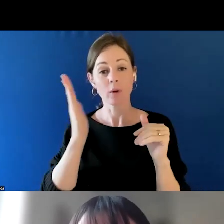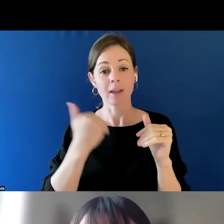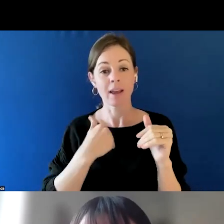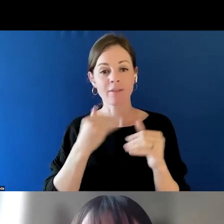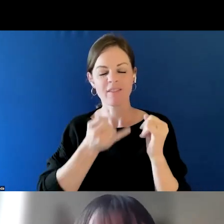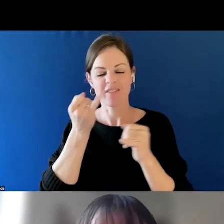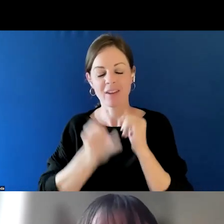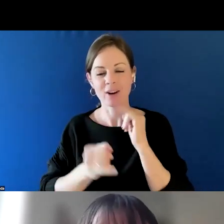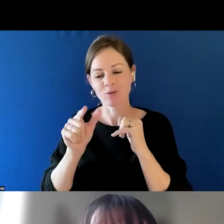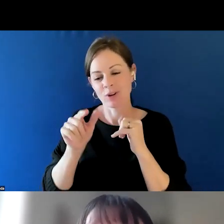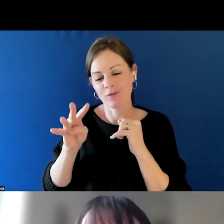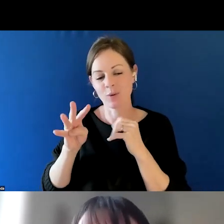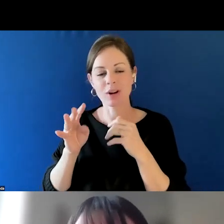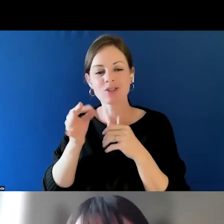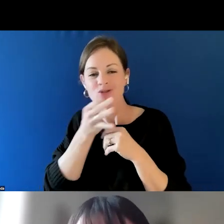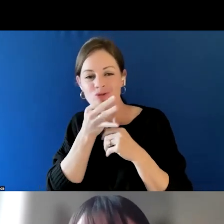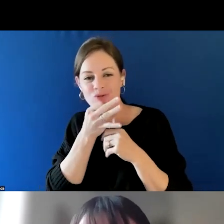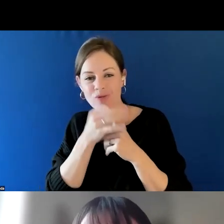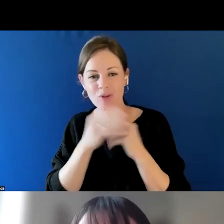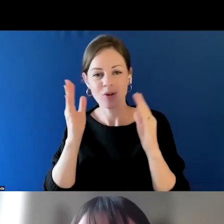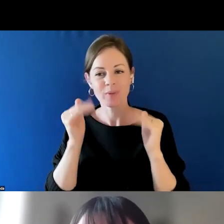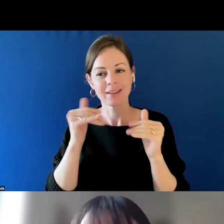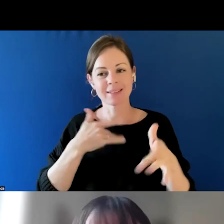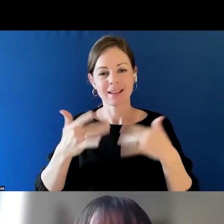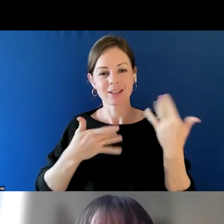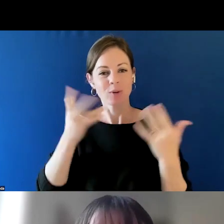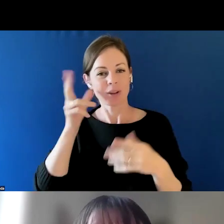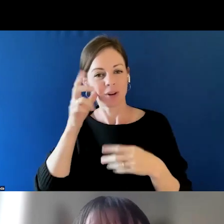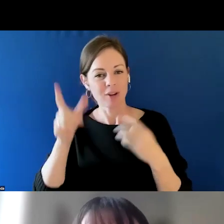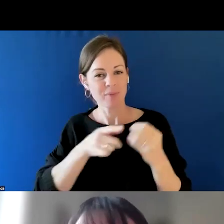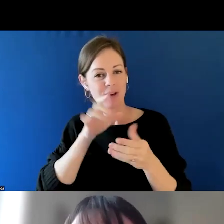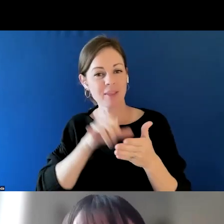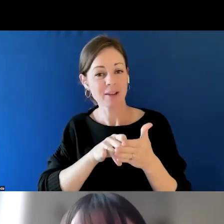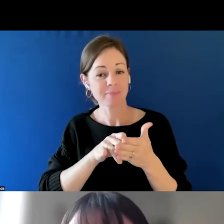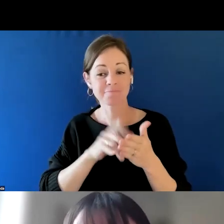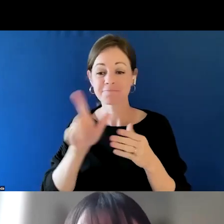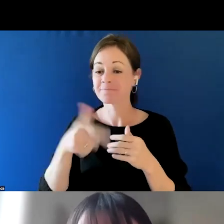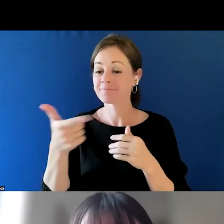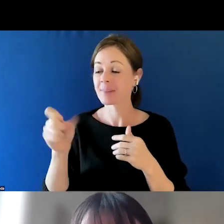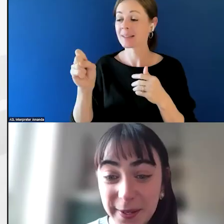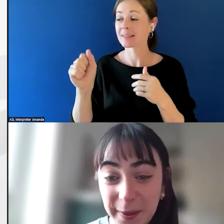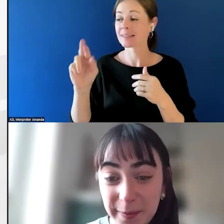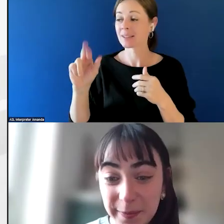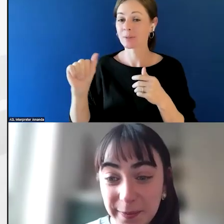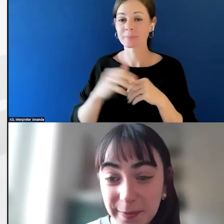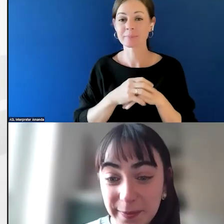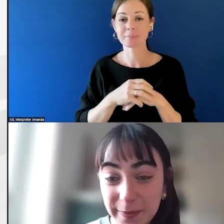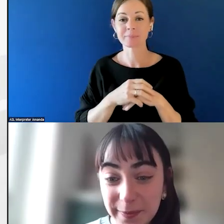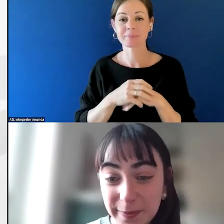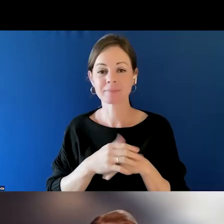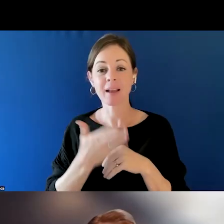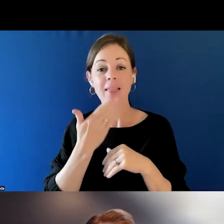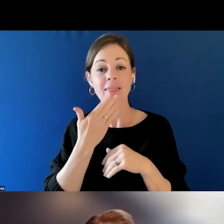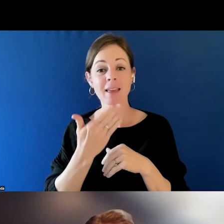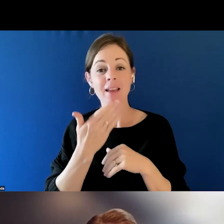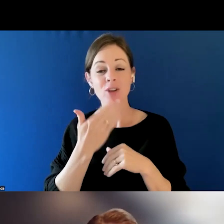deal shortly. So exciting to hear that coming down the line. Sarah, I'll pass it over to you. Thank you, Joanna. And